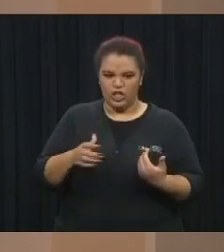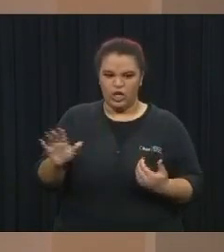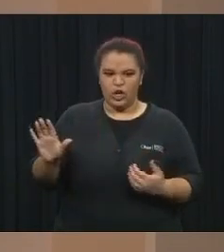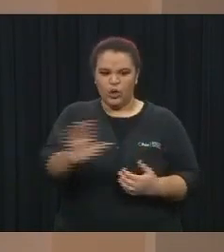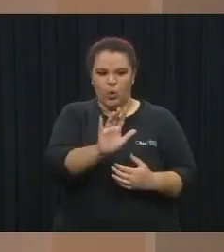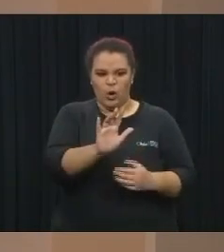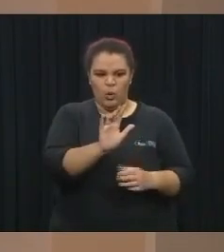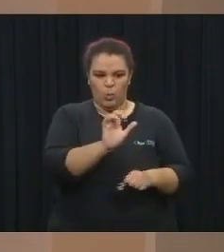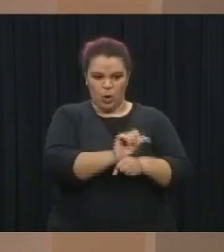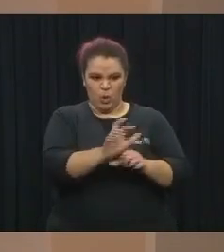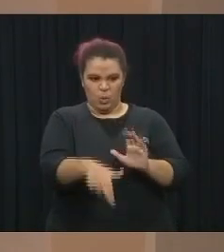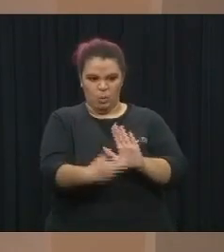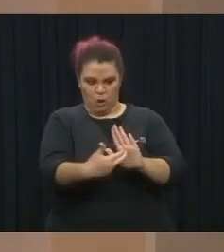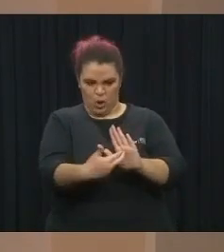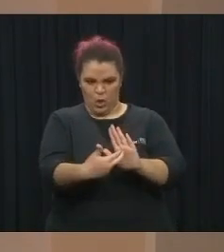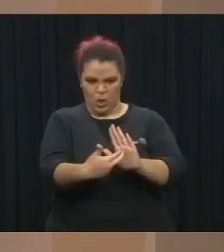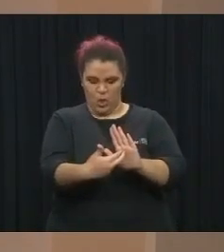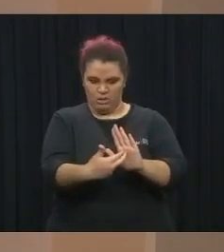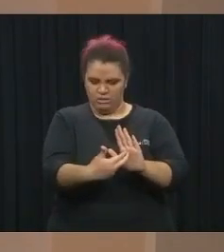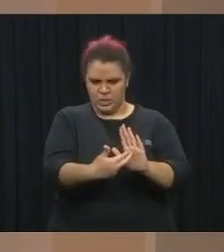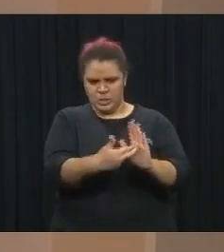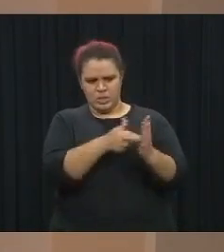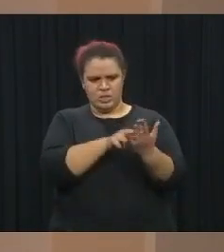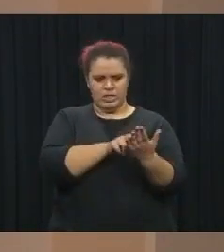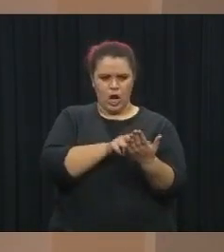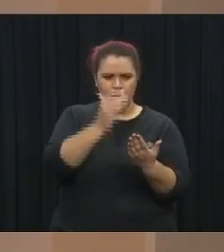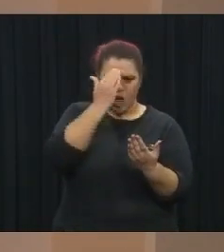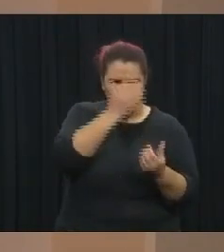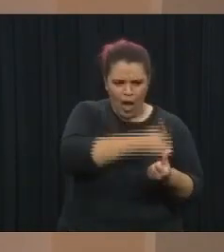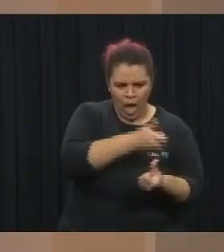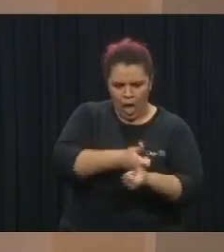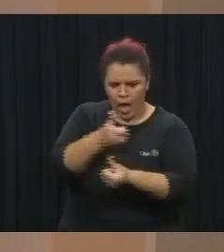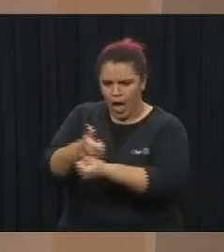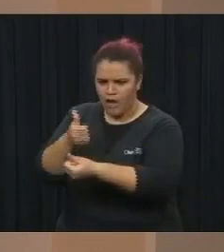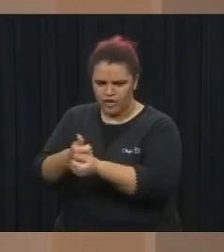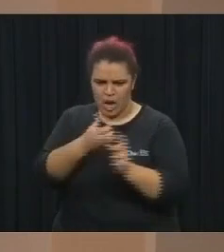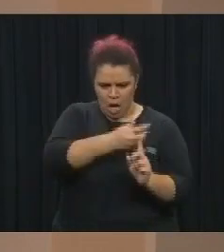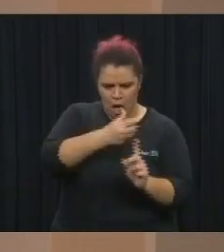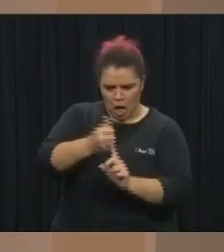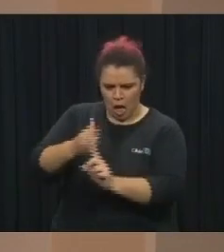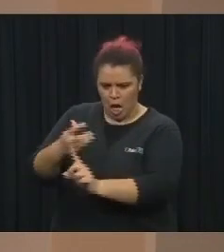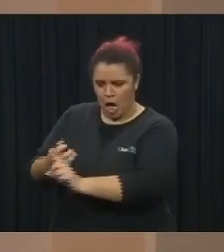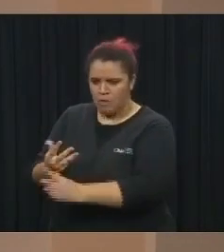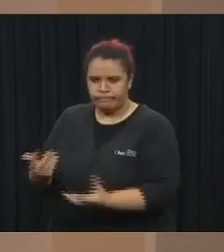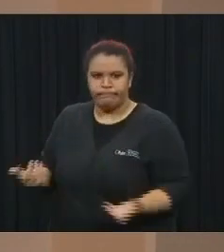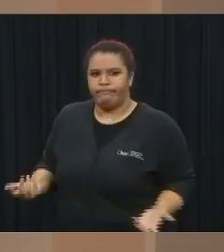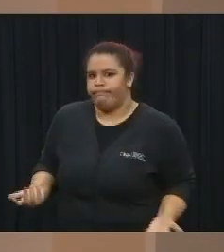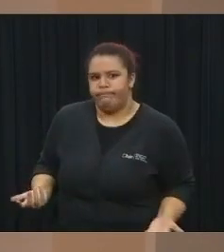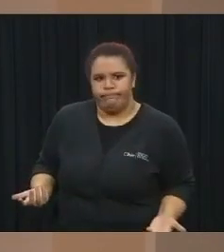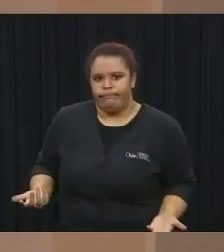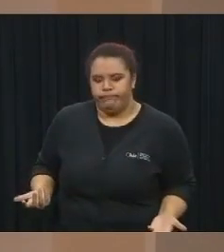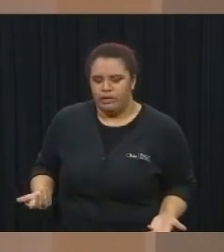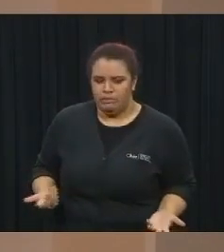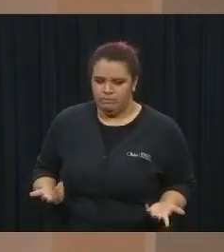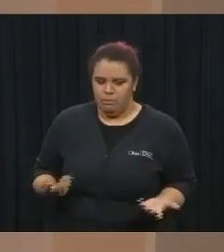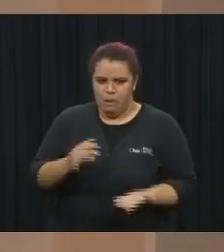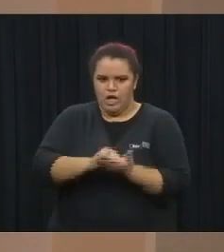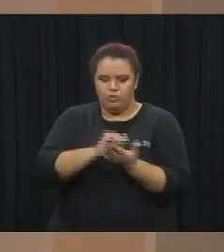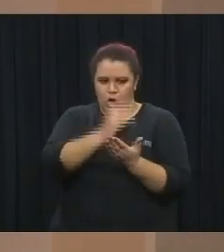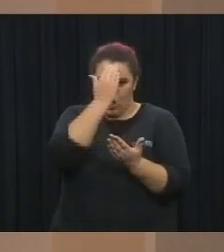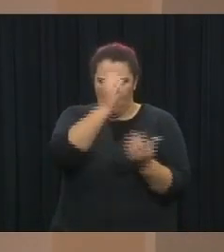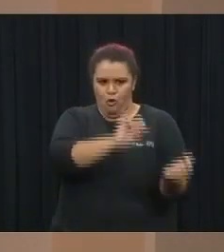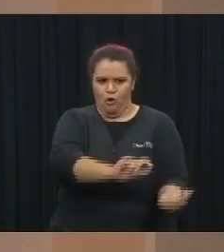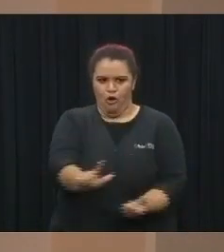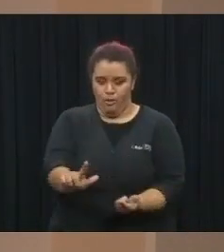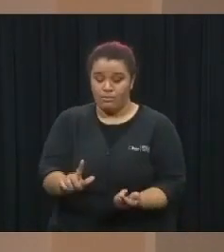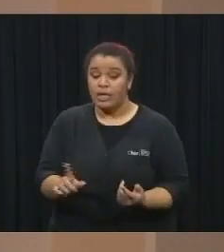order plainly and there's something in the order where they're supplying somebody that is part of the essential supply chain,